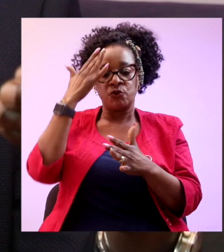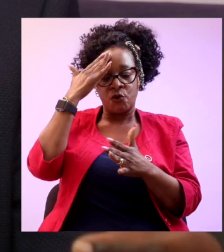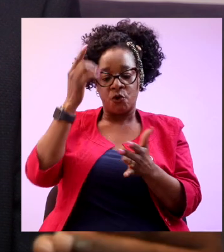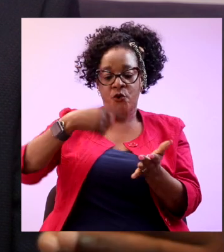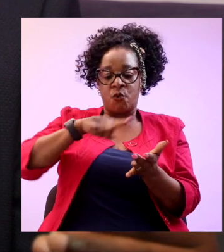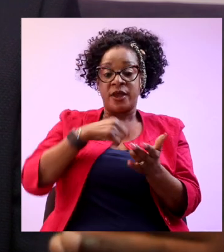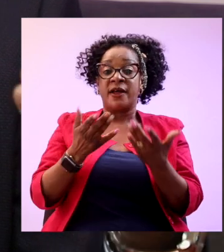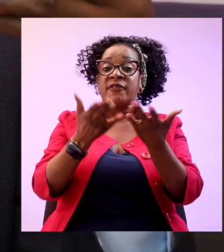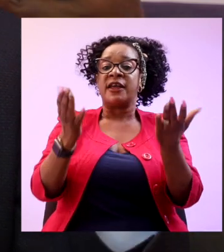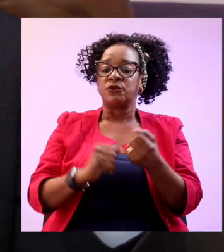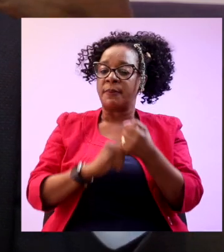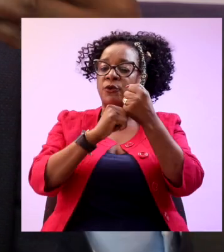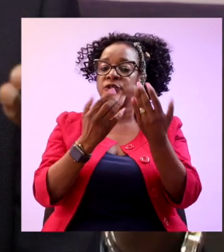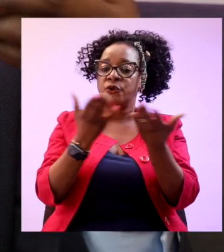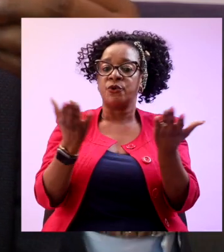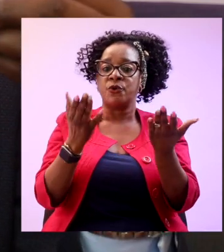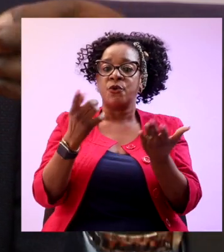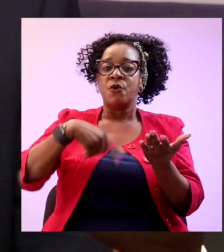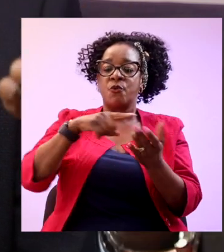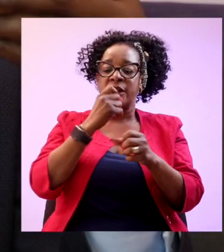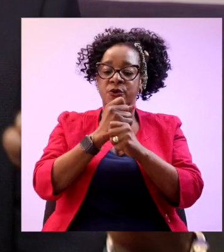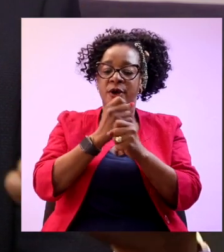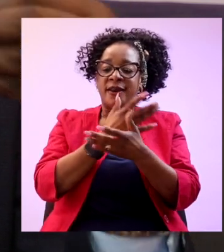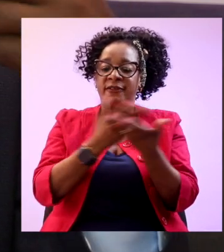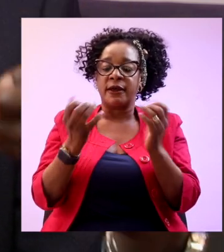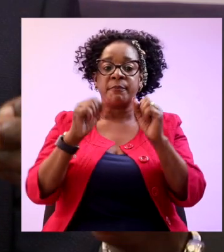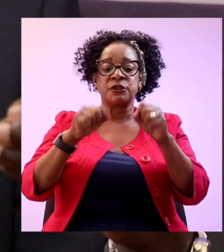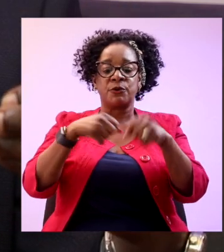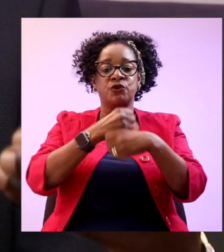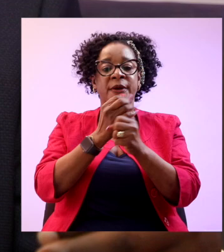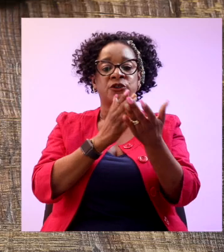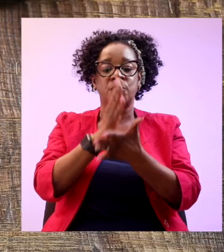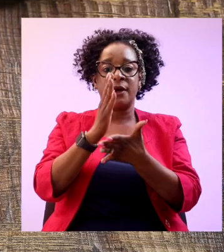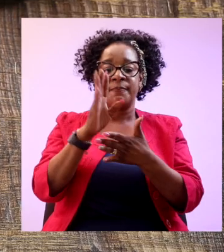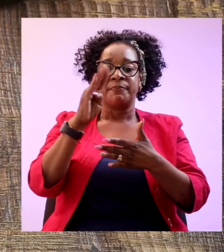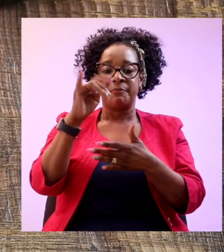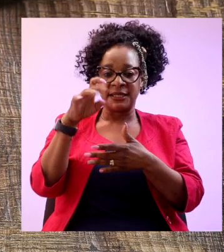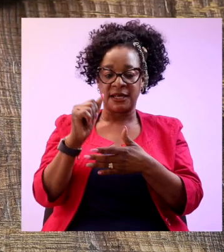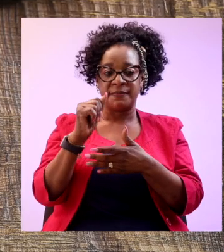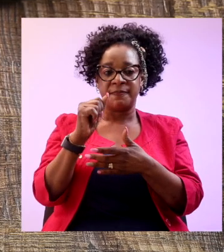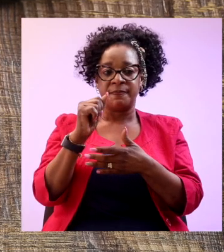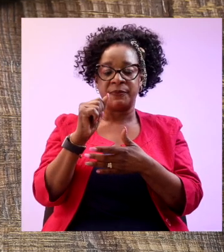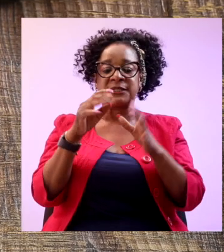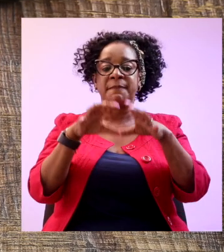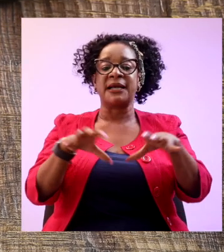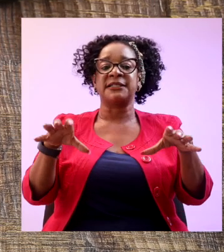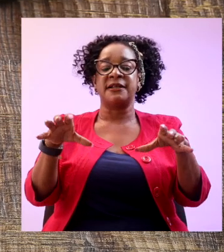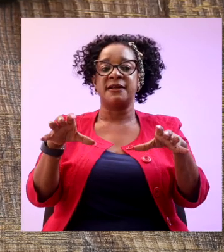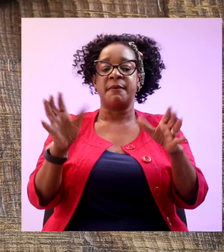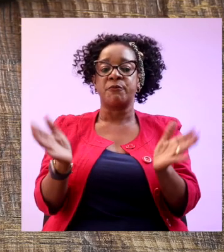there for you, that we'll do anything possible to make sure this product, Bixa product, is